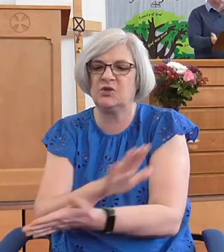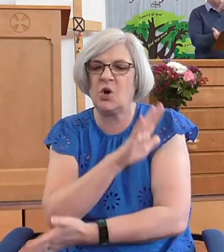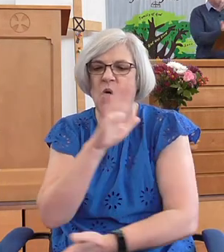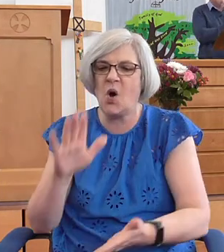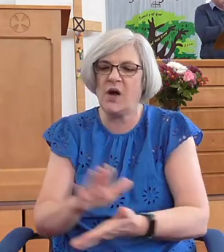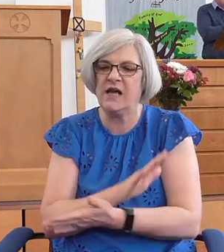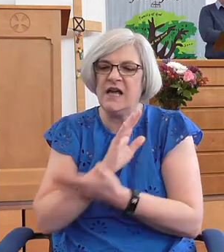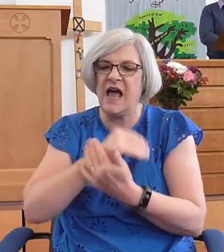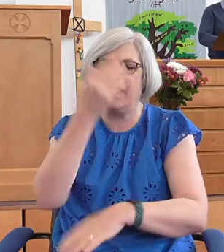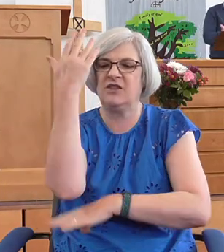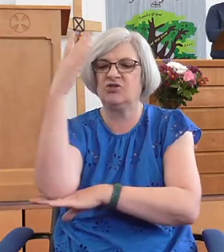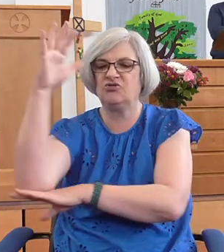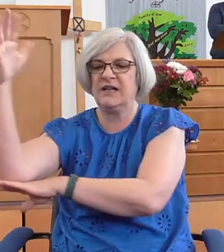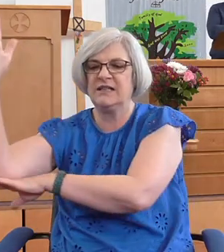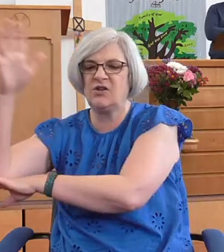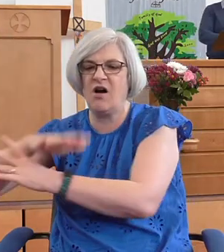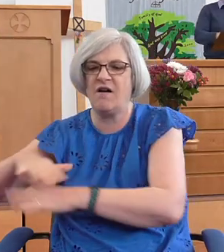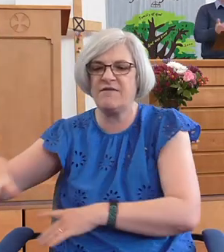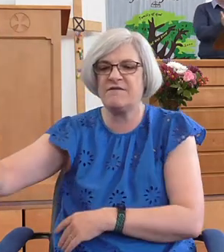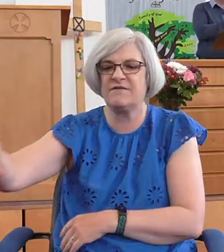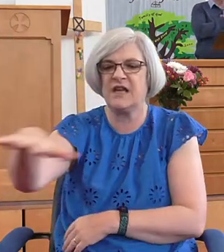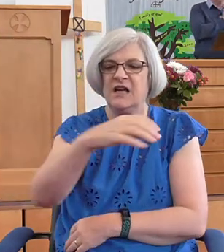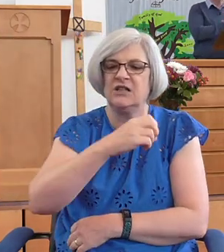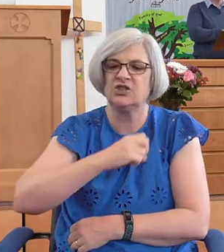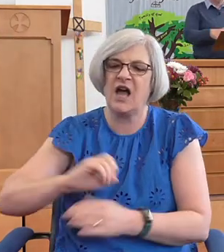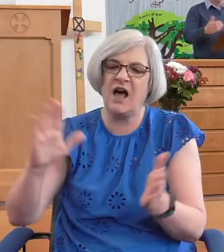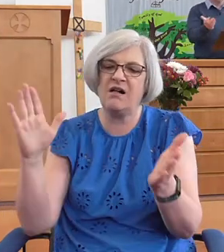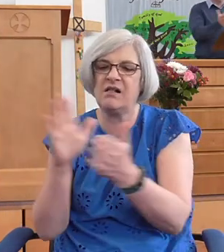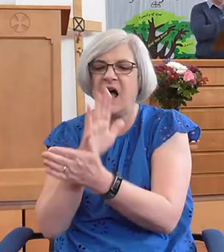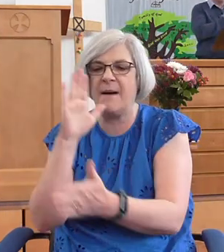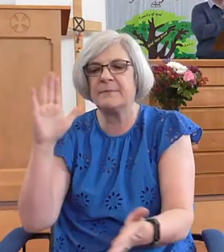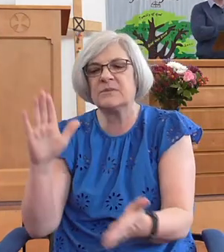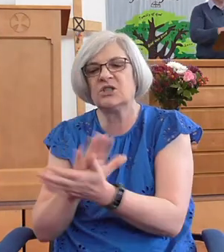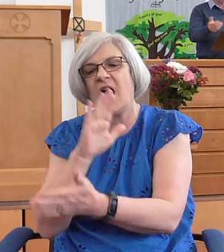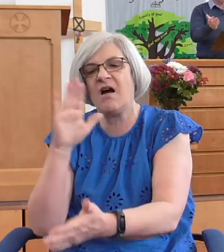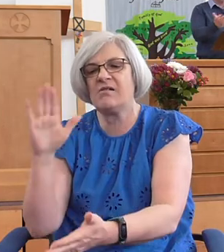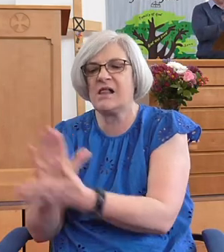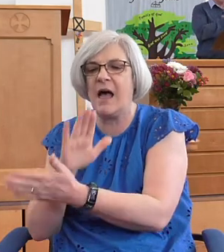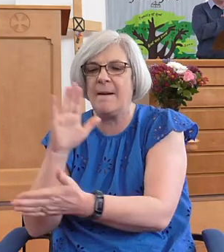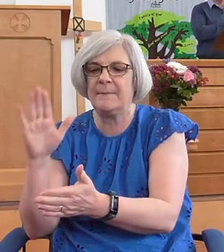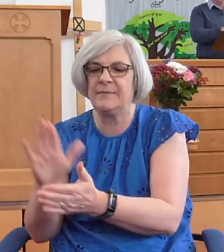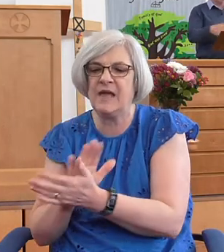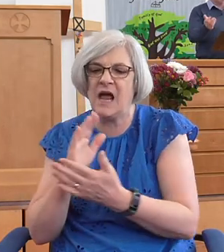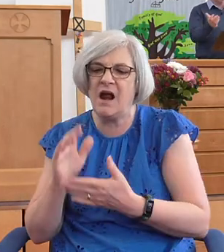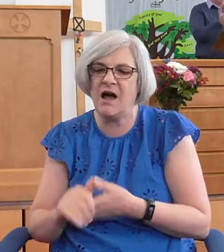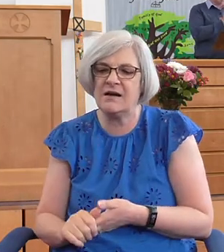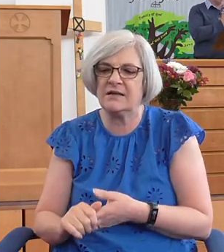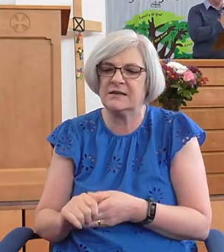Thank you.